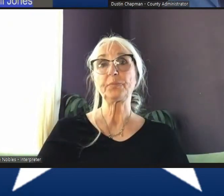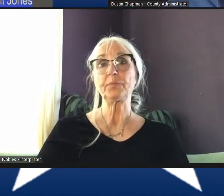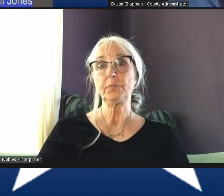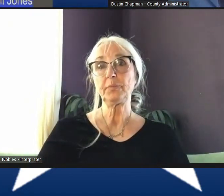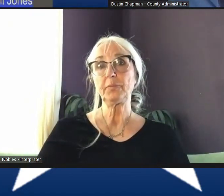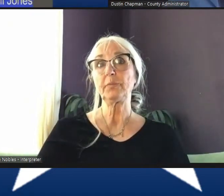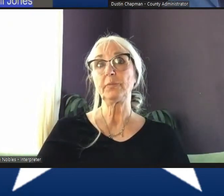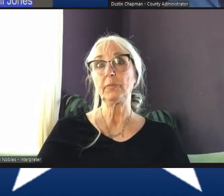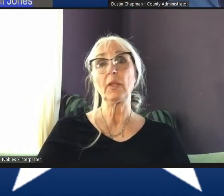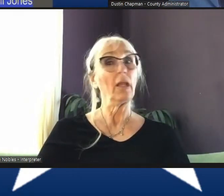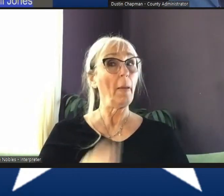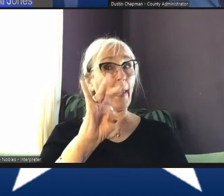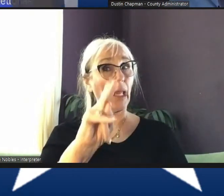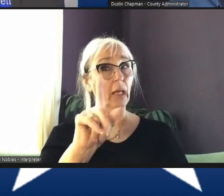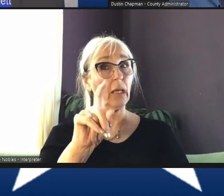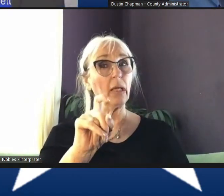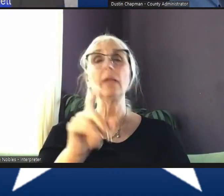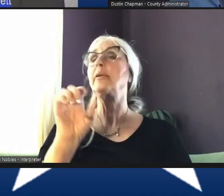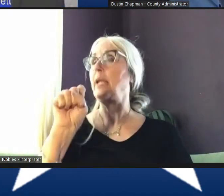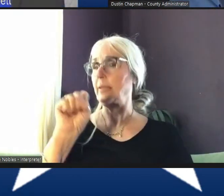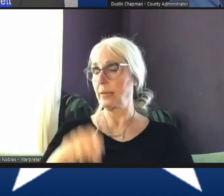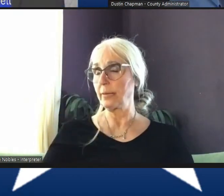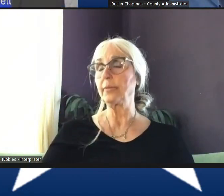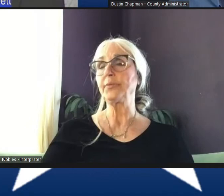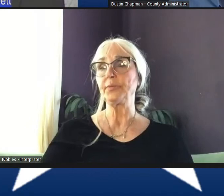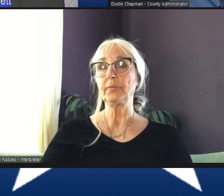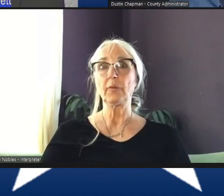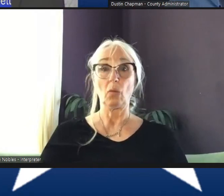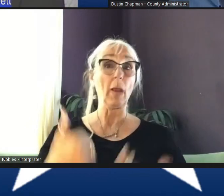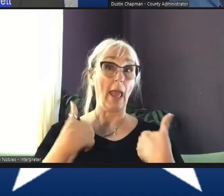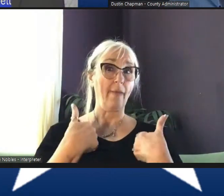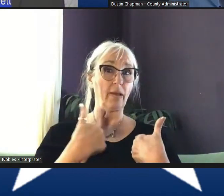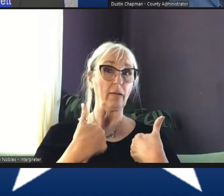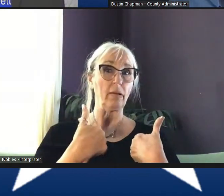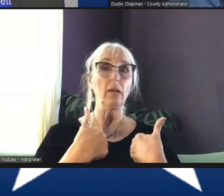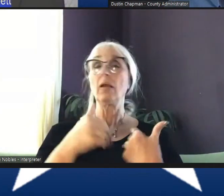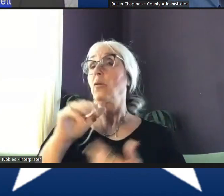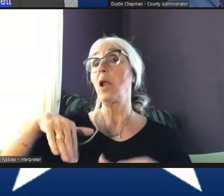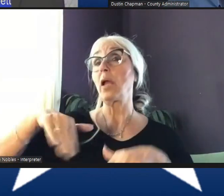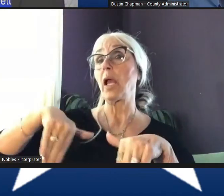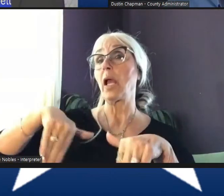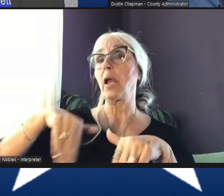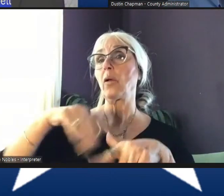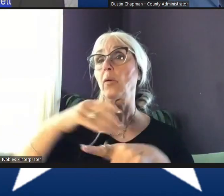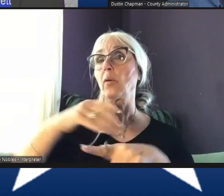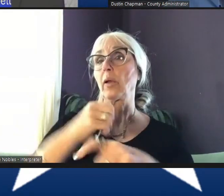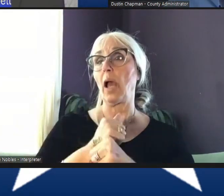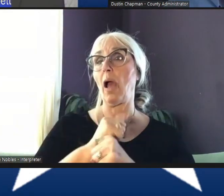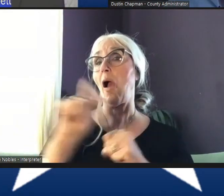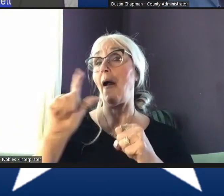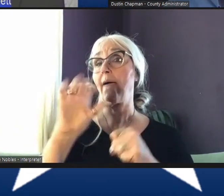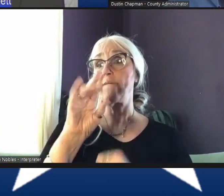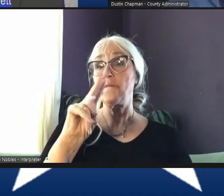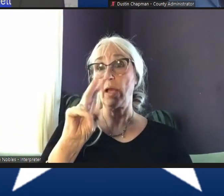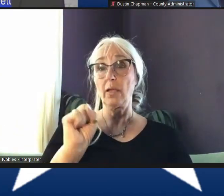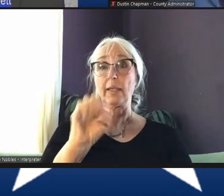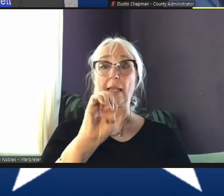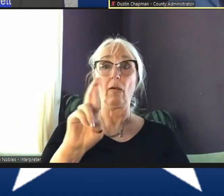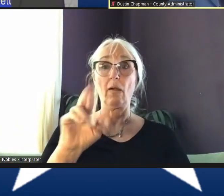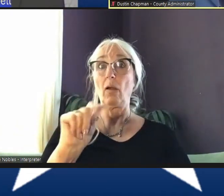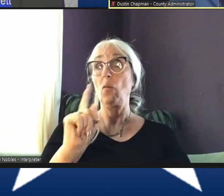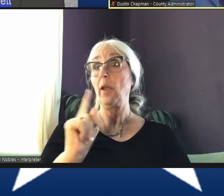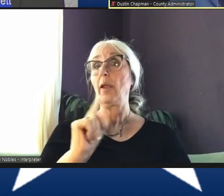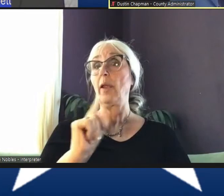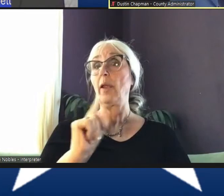bank, We do. in our possession? We do. We haven't received all of the funds for ERA1, but